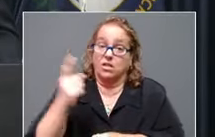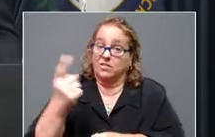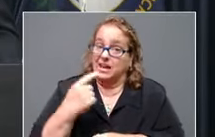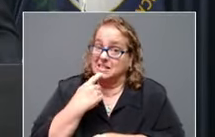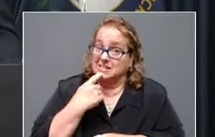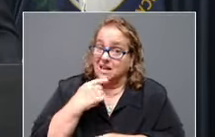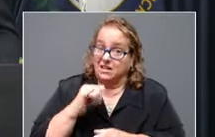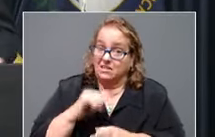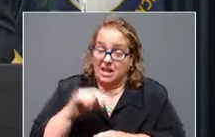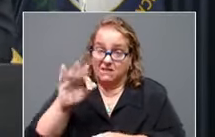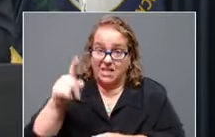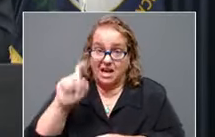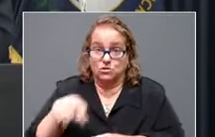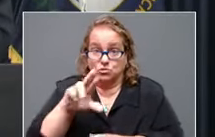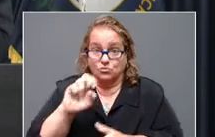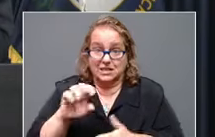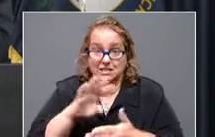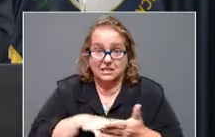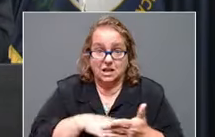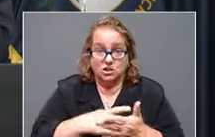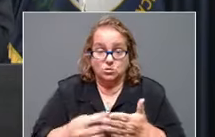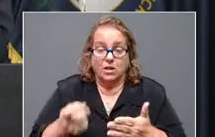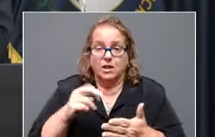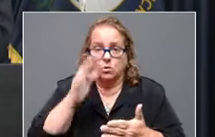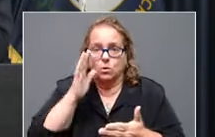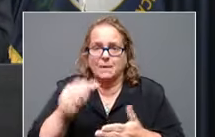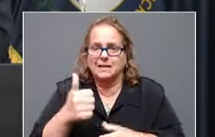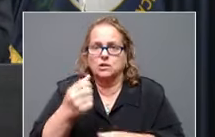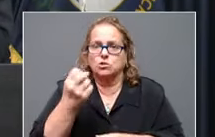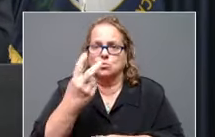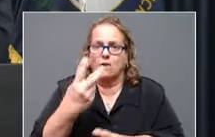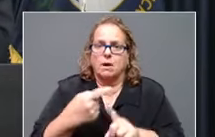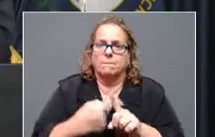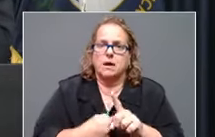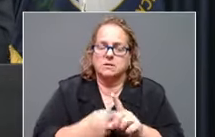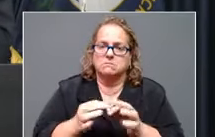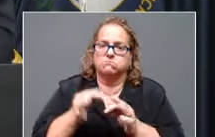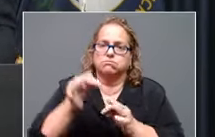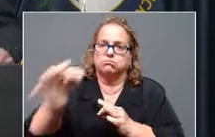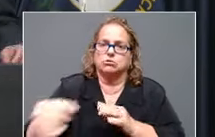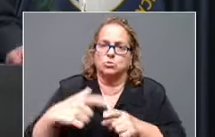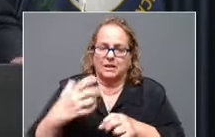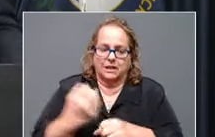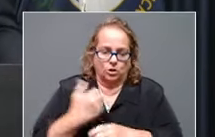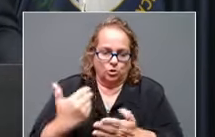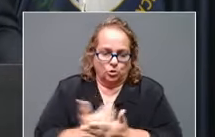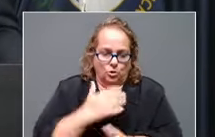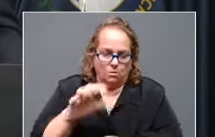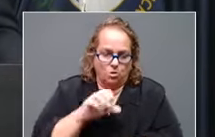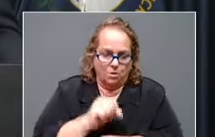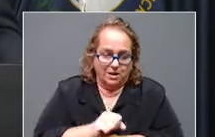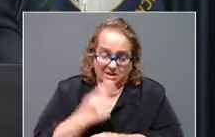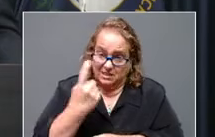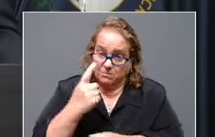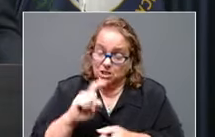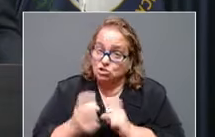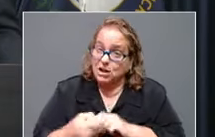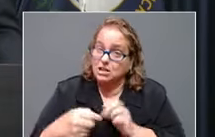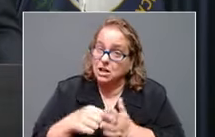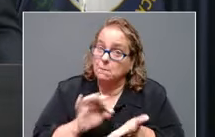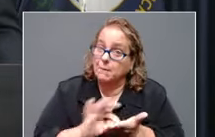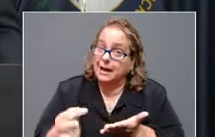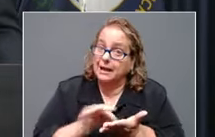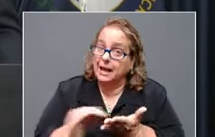is struggling to get an appointment at a Cincinnati hospital under Medicaid. I'll have to check. With Medicaid, we certainly had